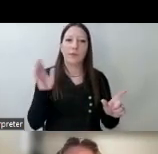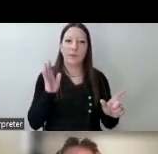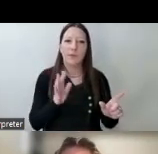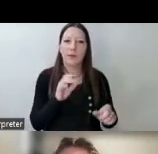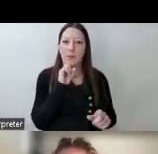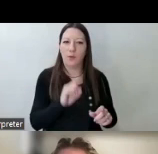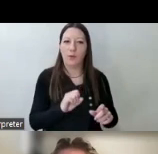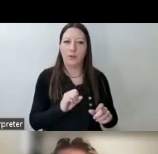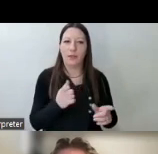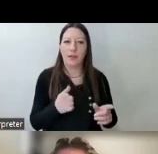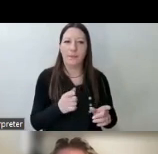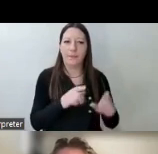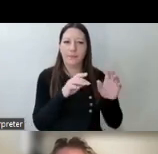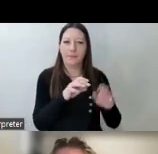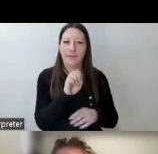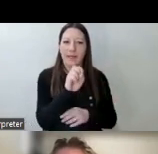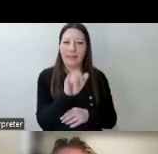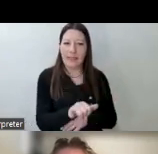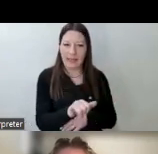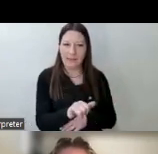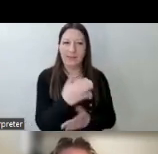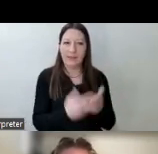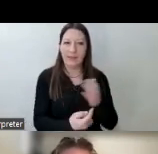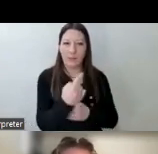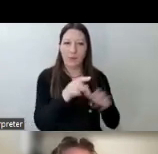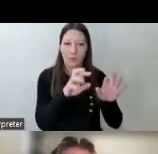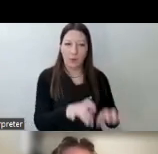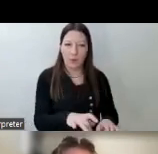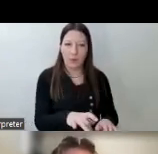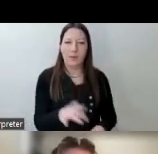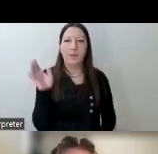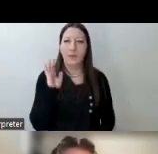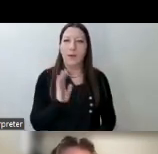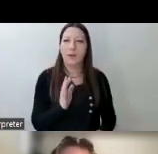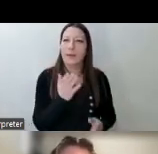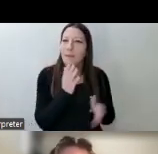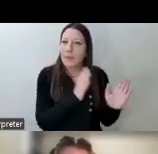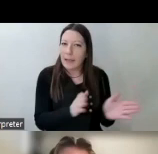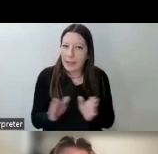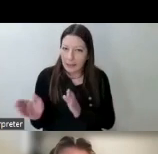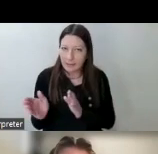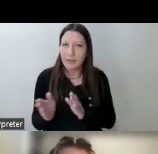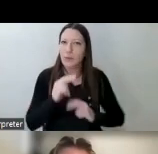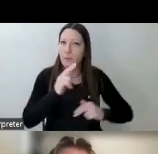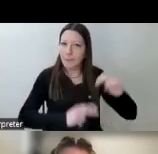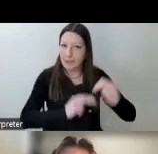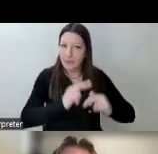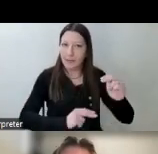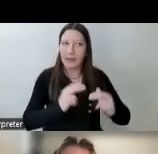hard to make all the details out, but this is a plan for a visitor center and a set of rental cabins that could have potentially filled that